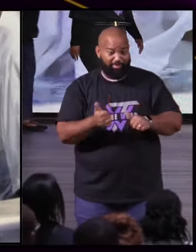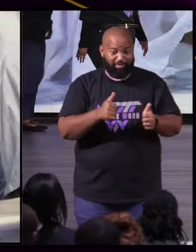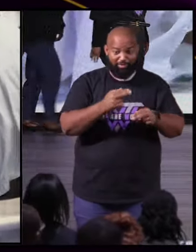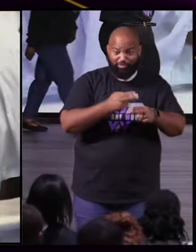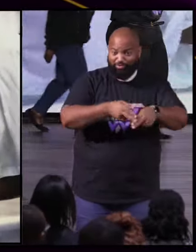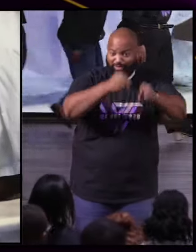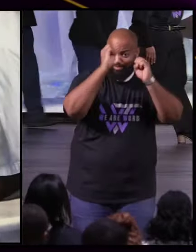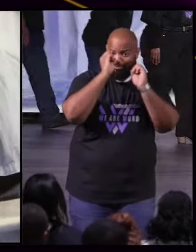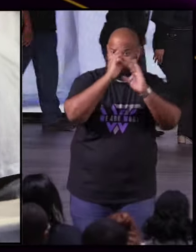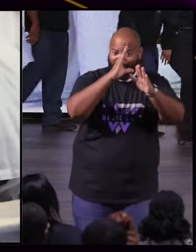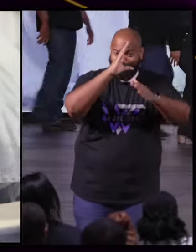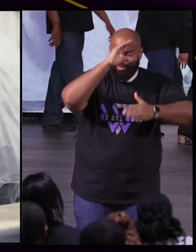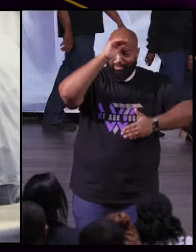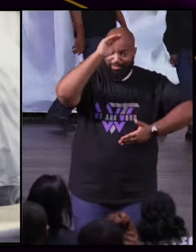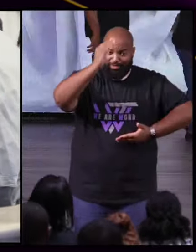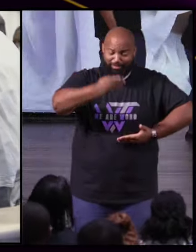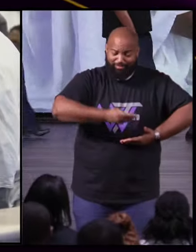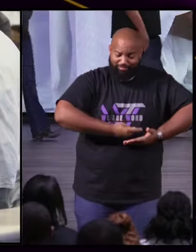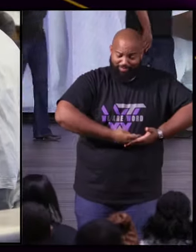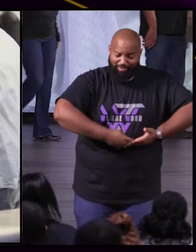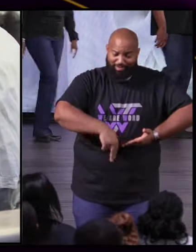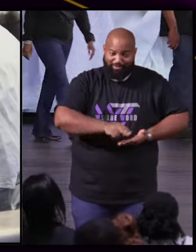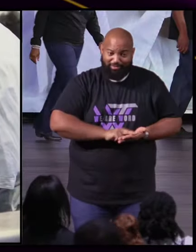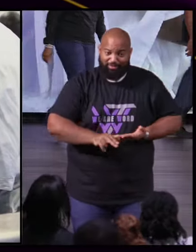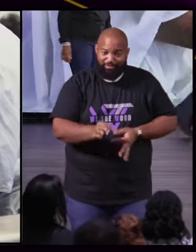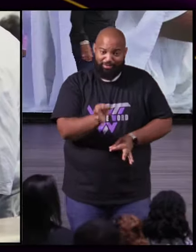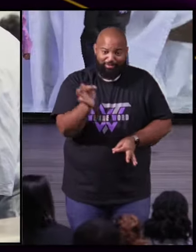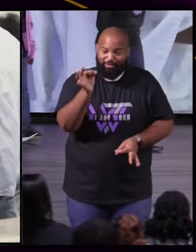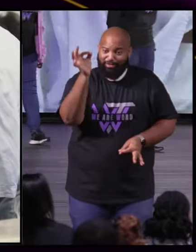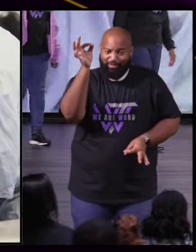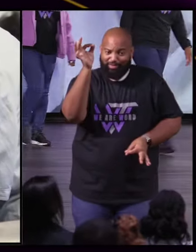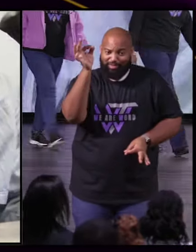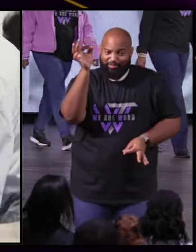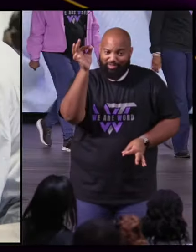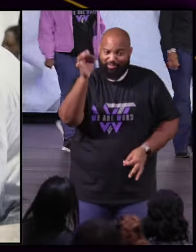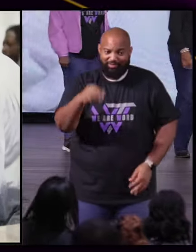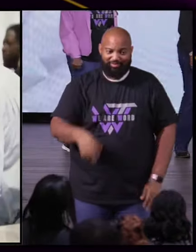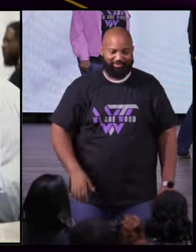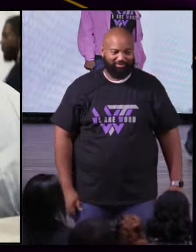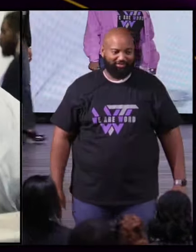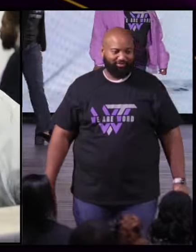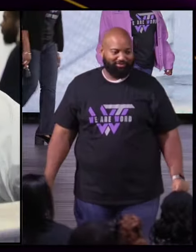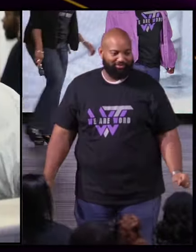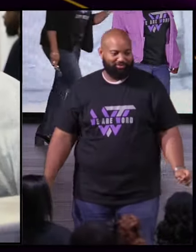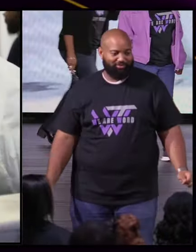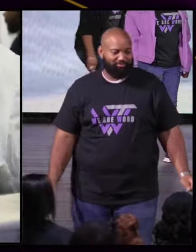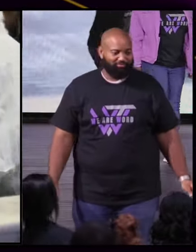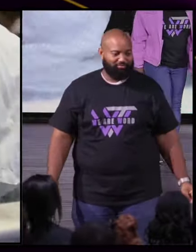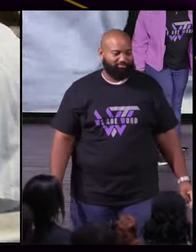now baptize you in the name of the Father and of the Son and of the Holy Spirit.